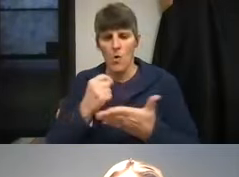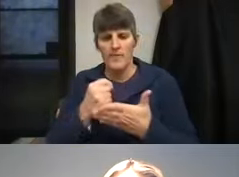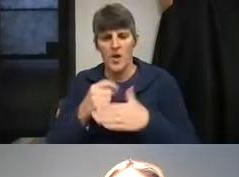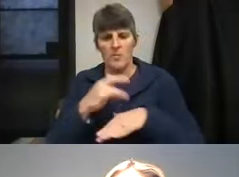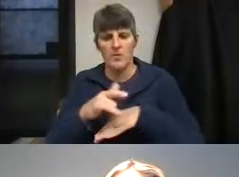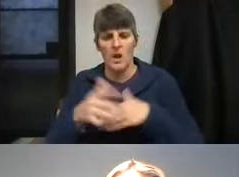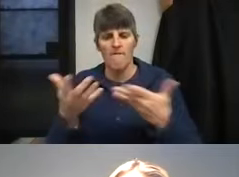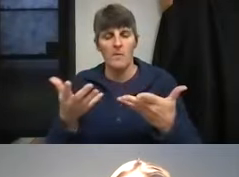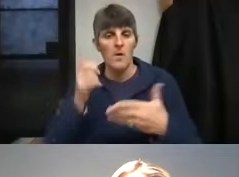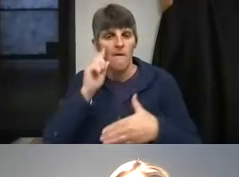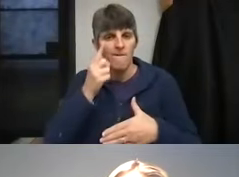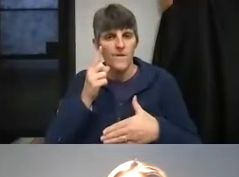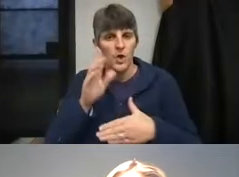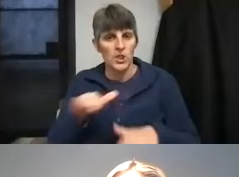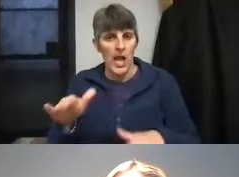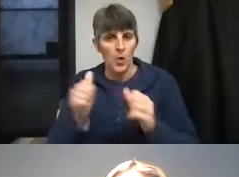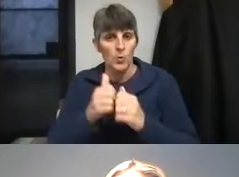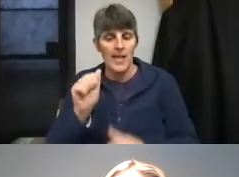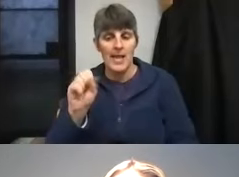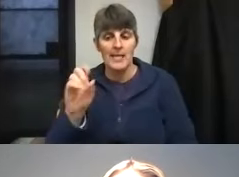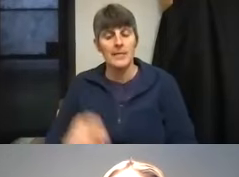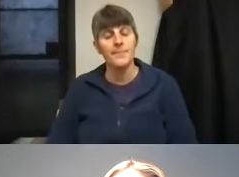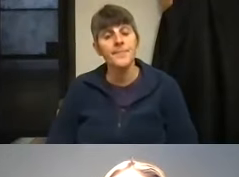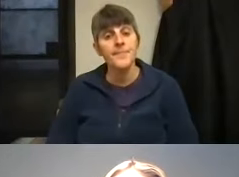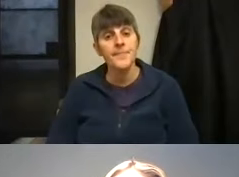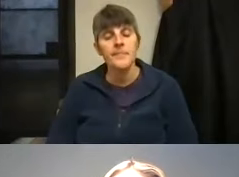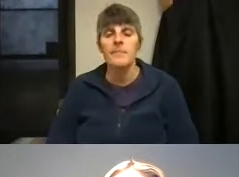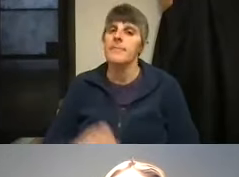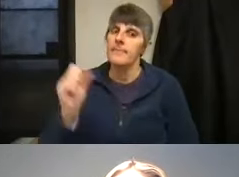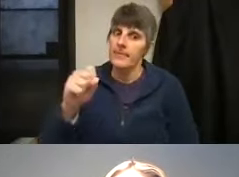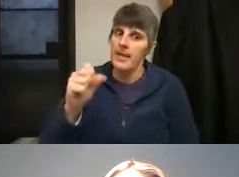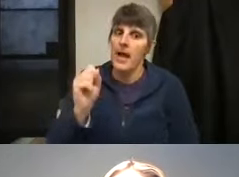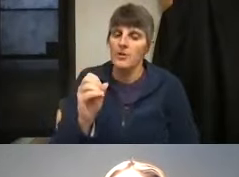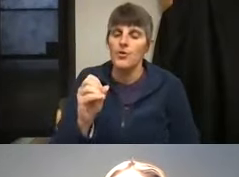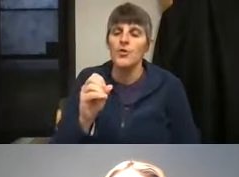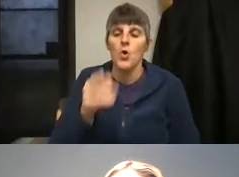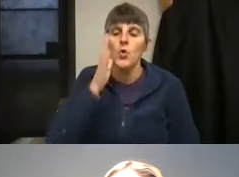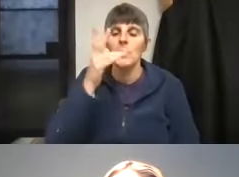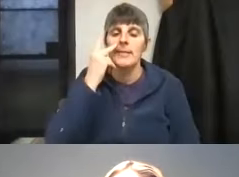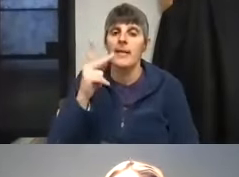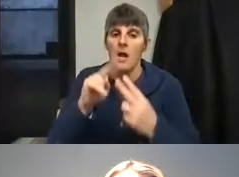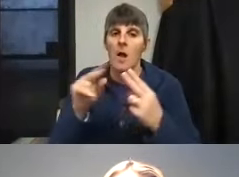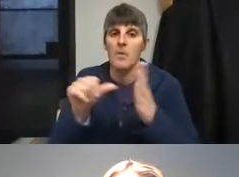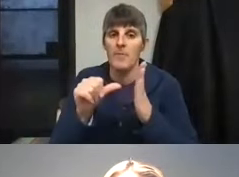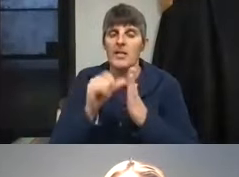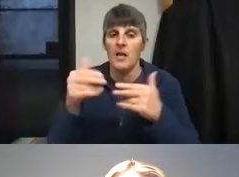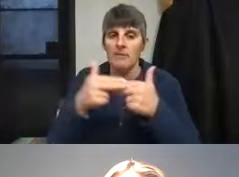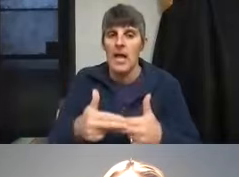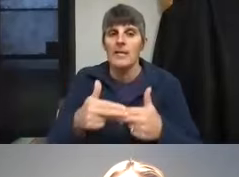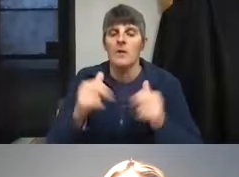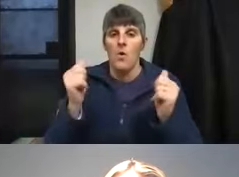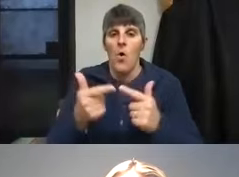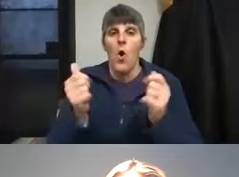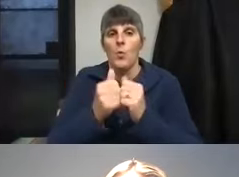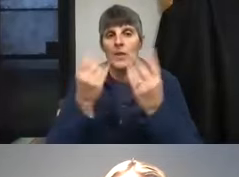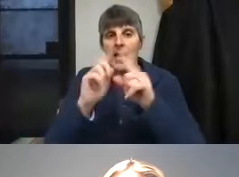available for a child with ASD? Yeah, so you're going to see a couple pages of slides, everybody, with